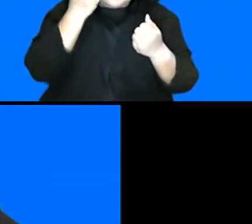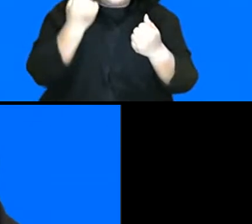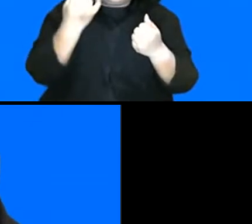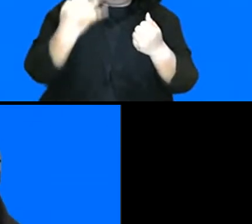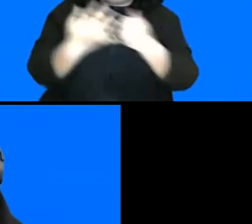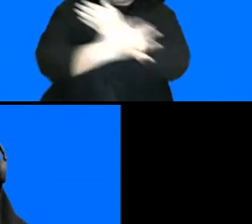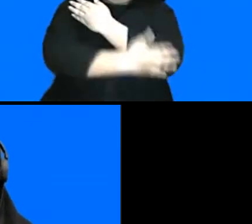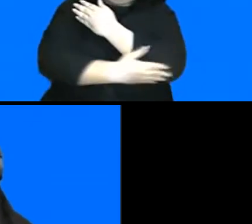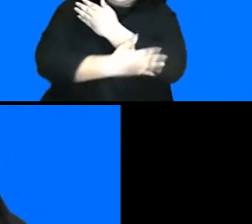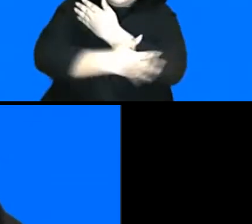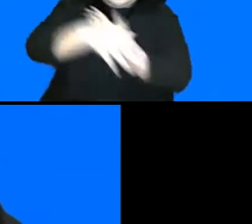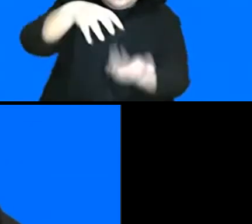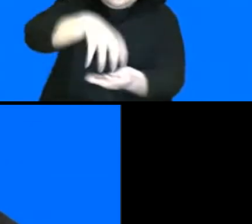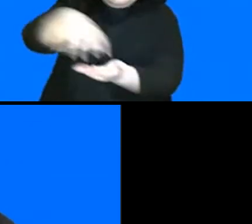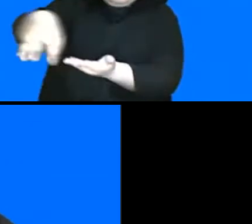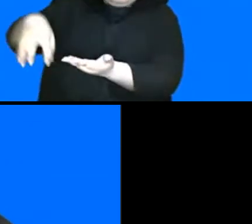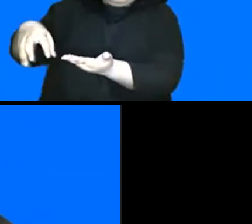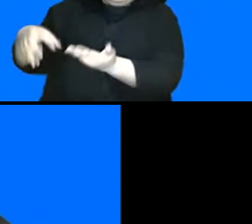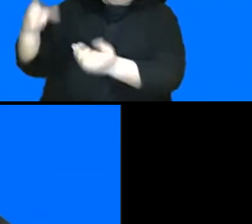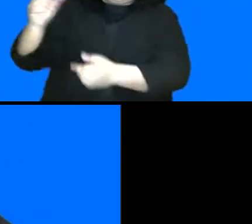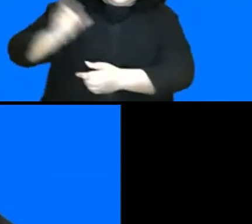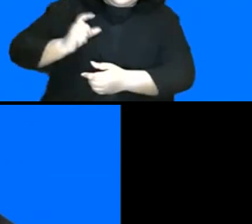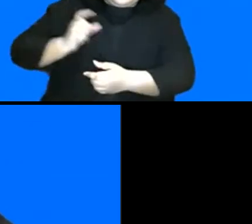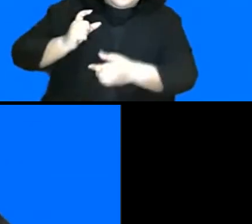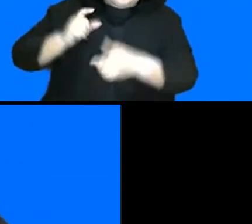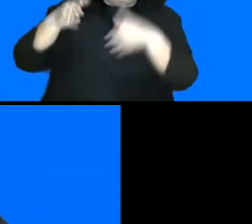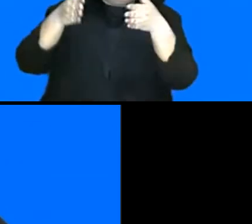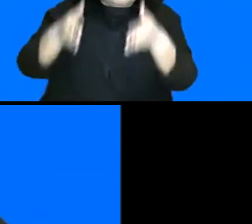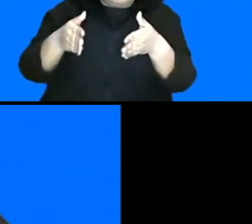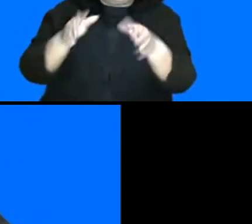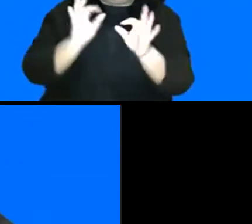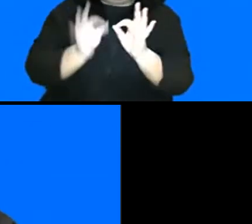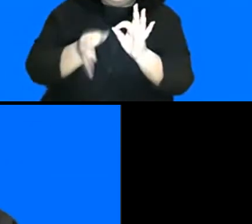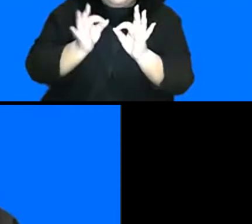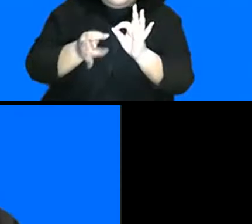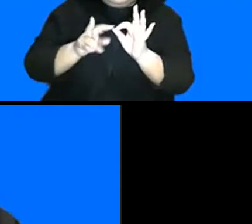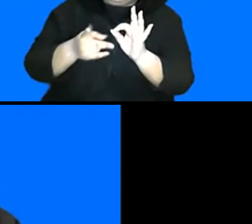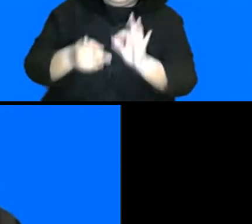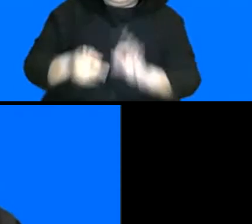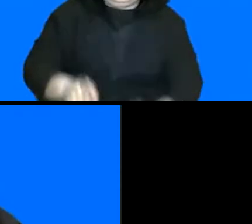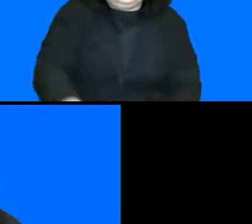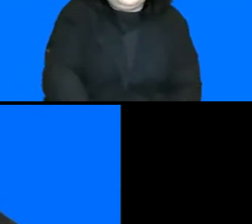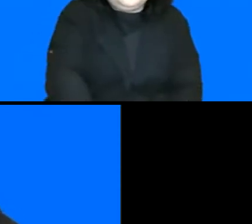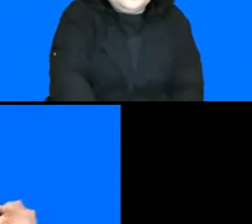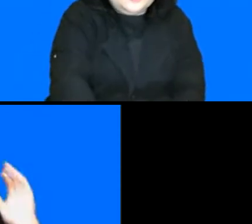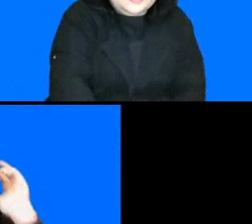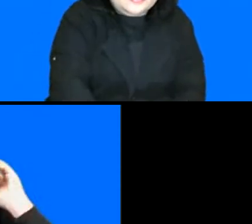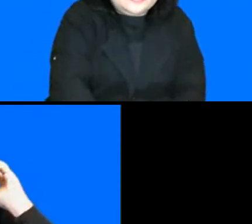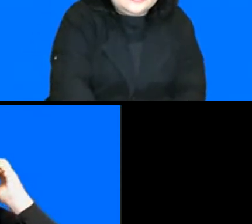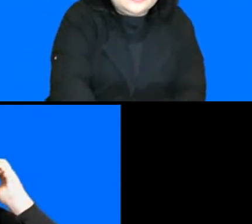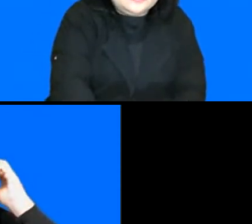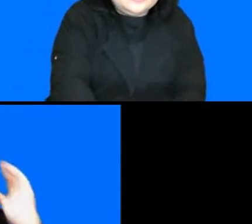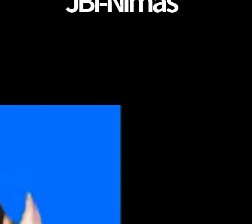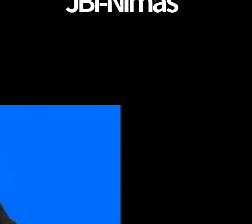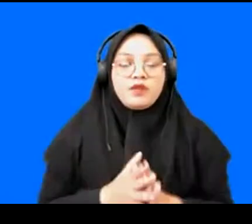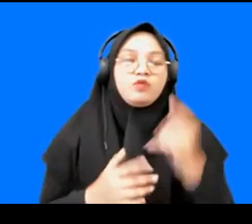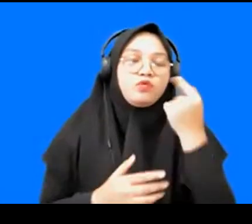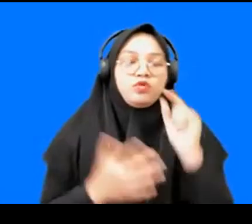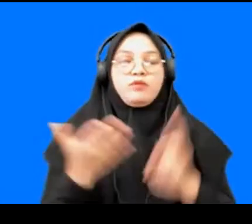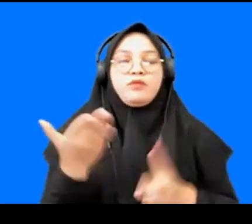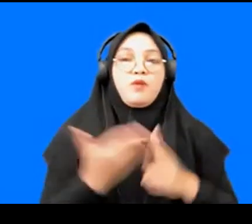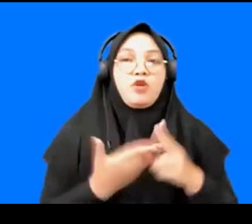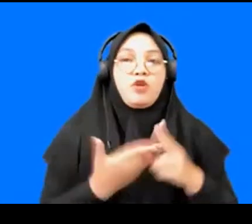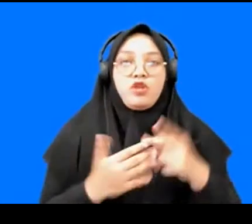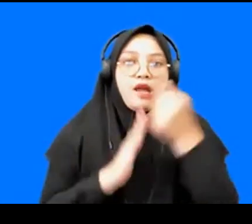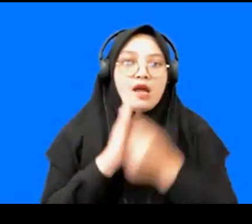so in developing countries, whenever there's a need to cut budgets, it's always for some reason they find it